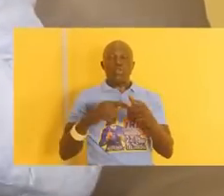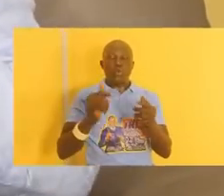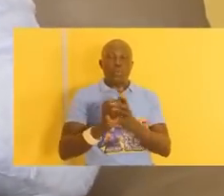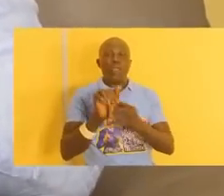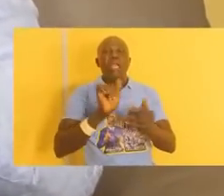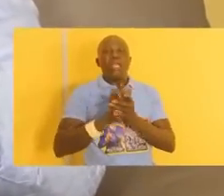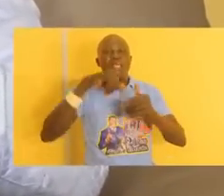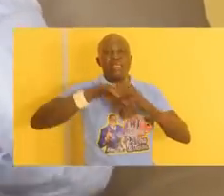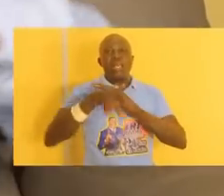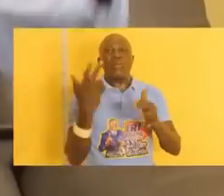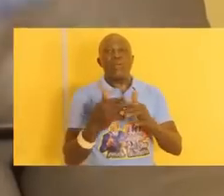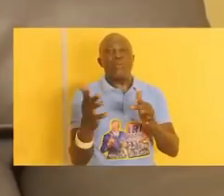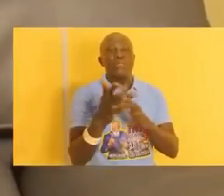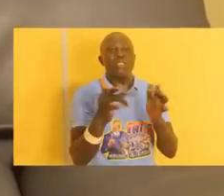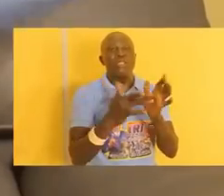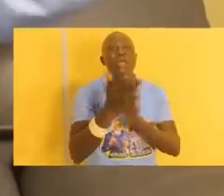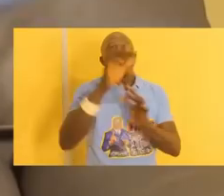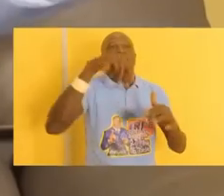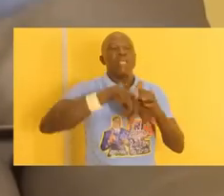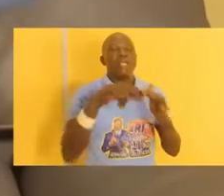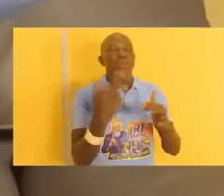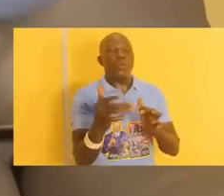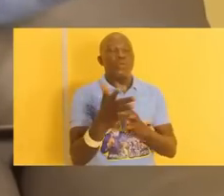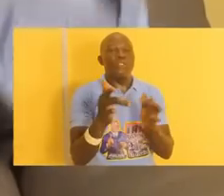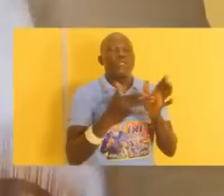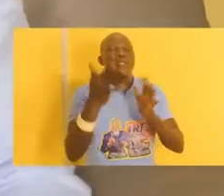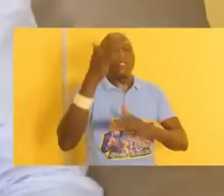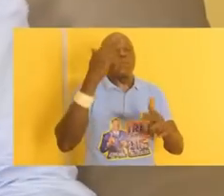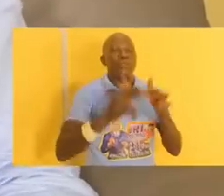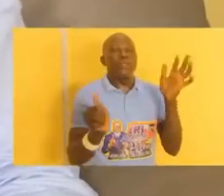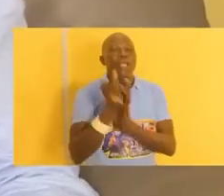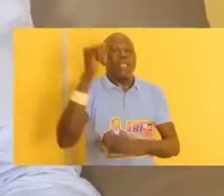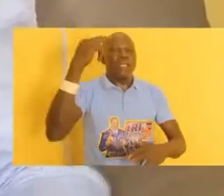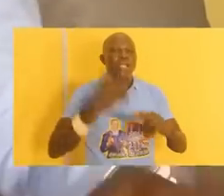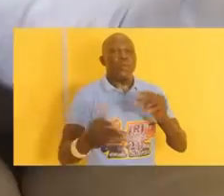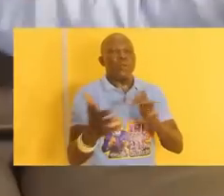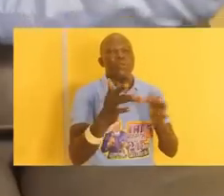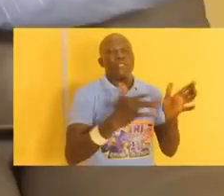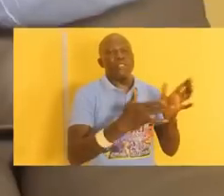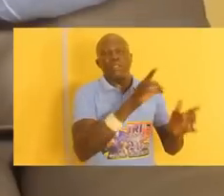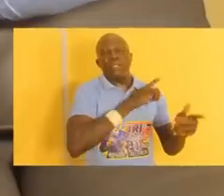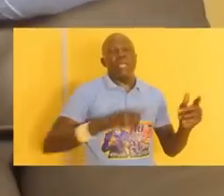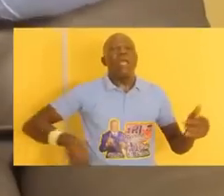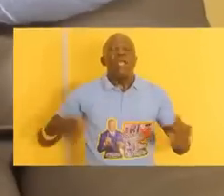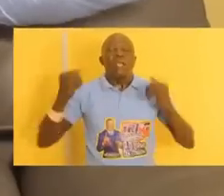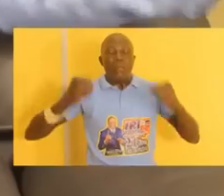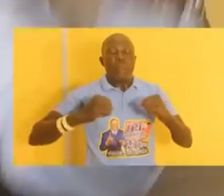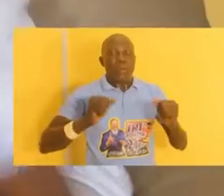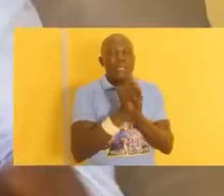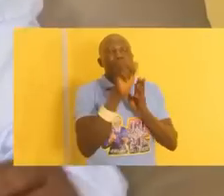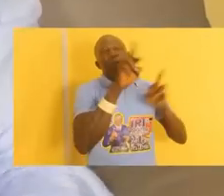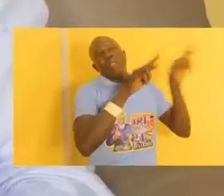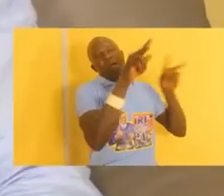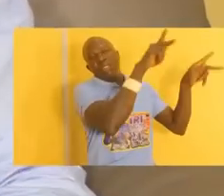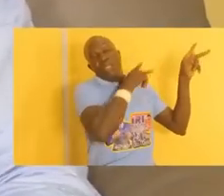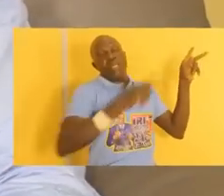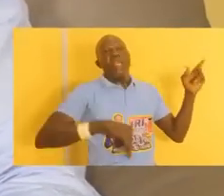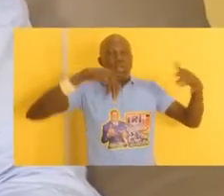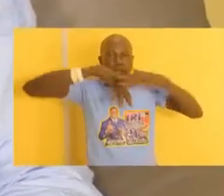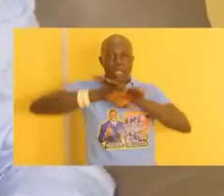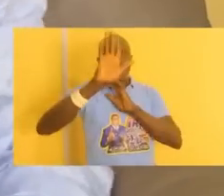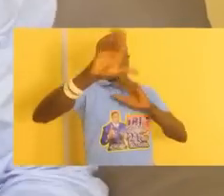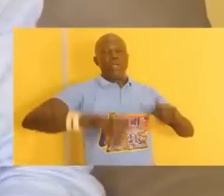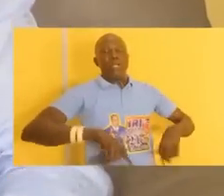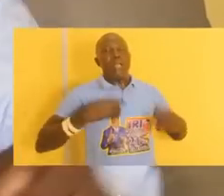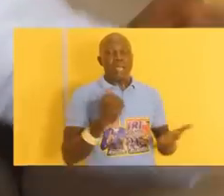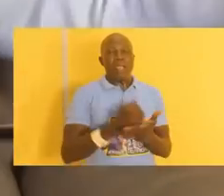In the name of Jesus. In the name of Jesus Christ. Lord, call you. In the name of Jesus. And the power to reign on you. Oh, you